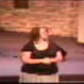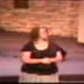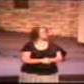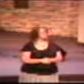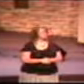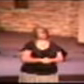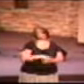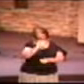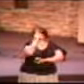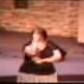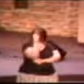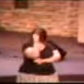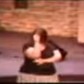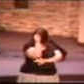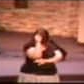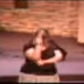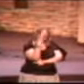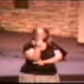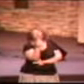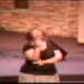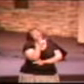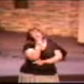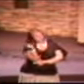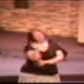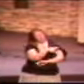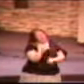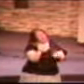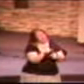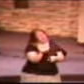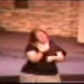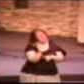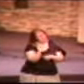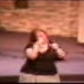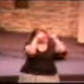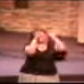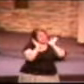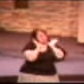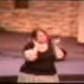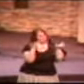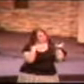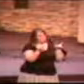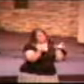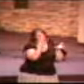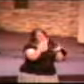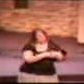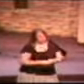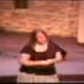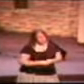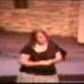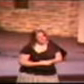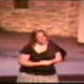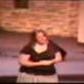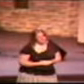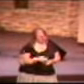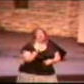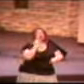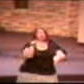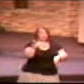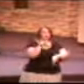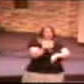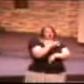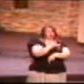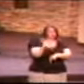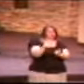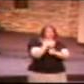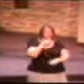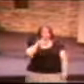And I thought to myself, who comes to Alaska who is blind? It's like going to a concert when you're deaf.